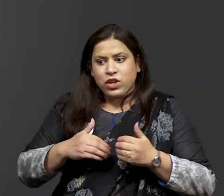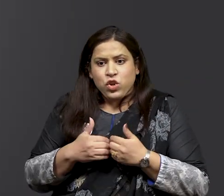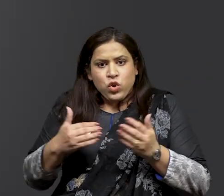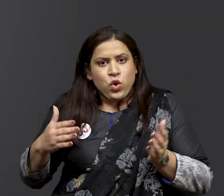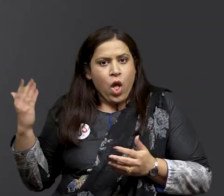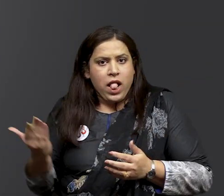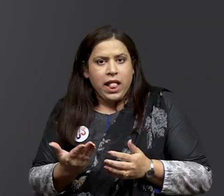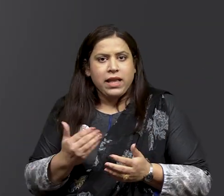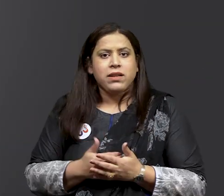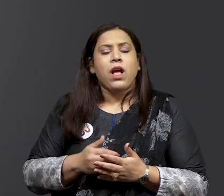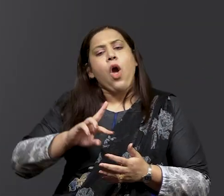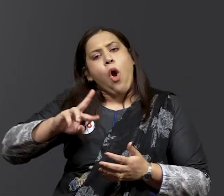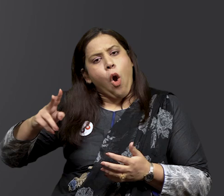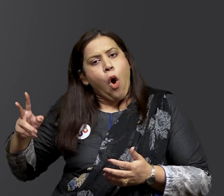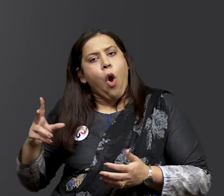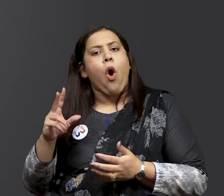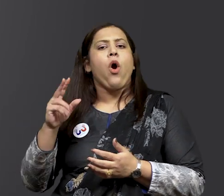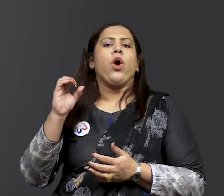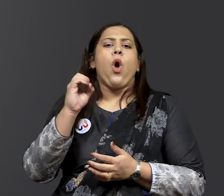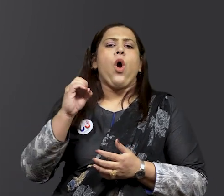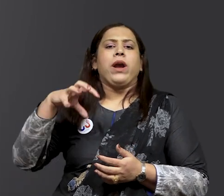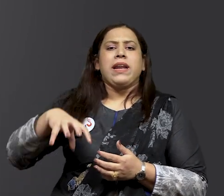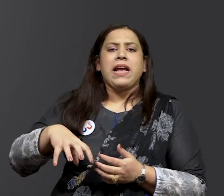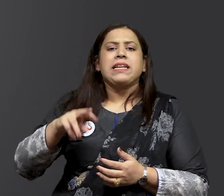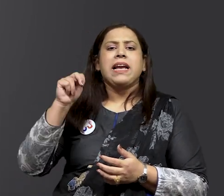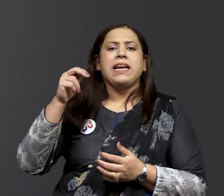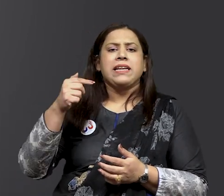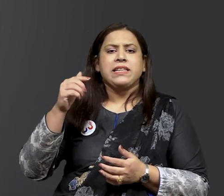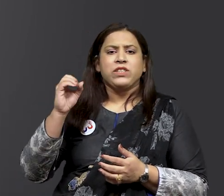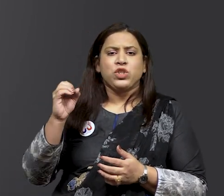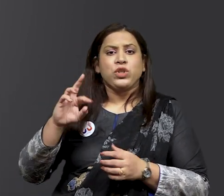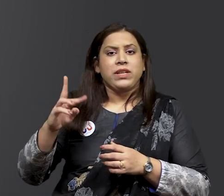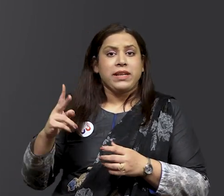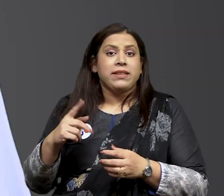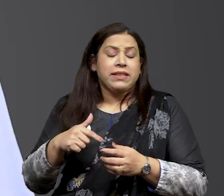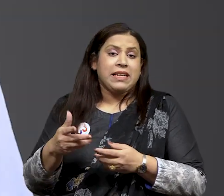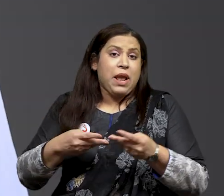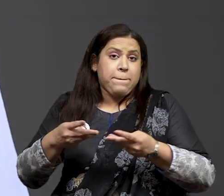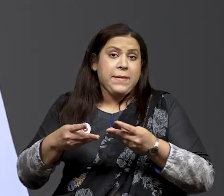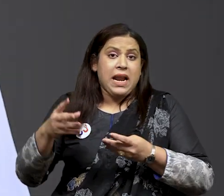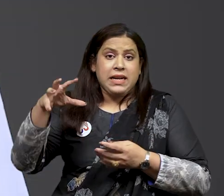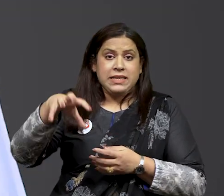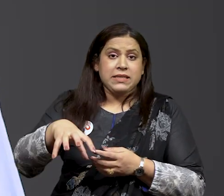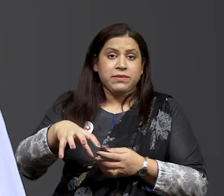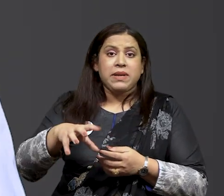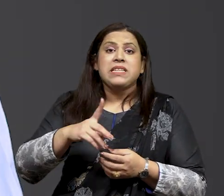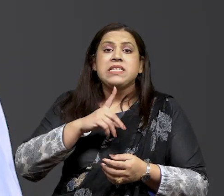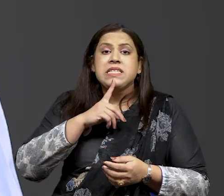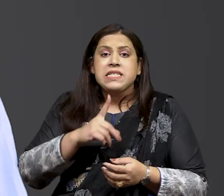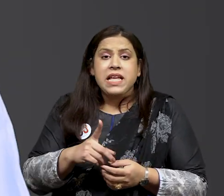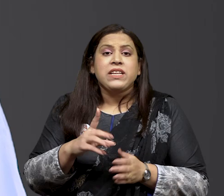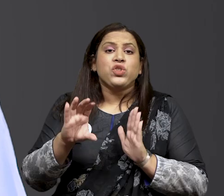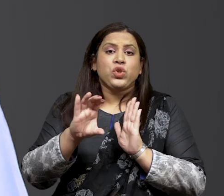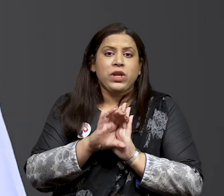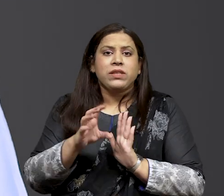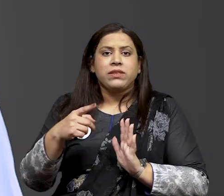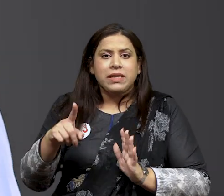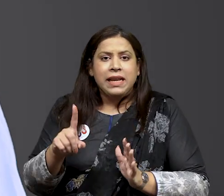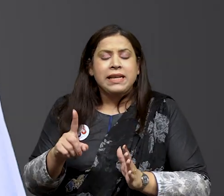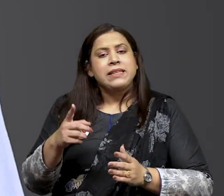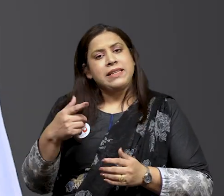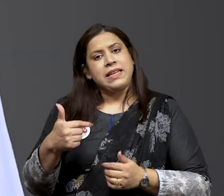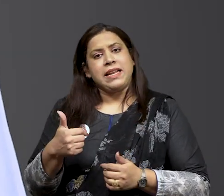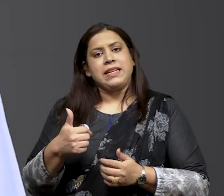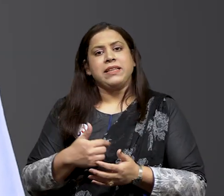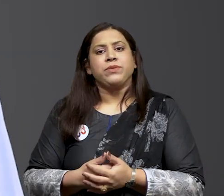unique, because you do have other organizations also doing this stuff. But we felt like market space for such content was still